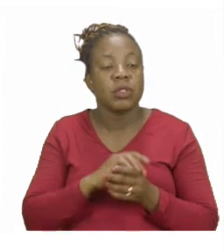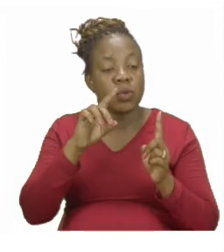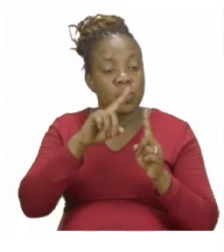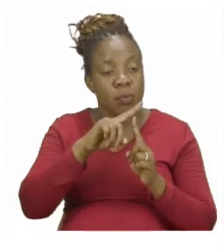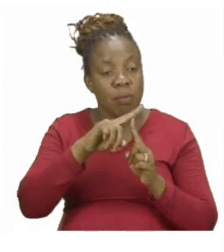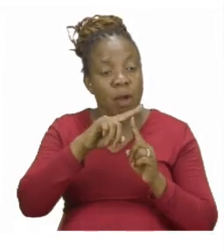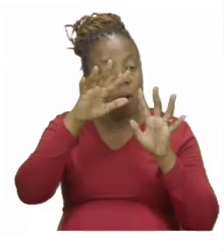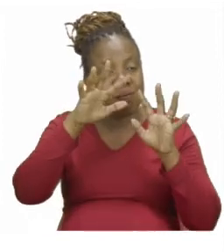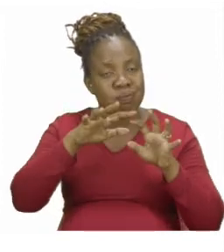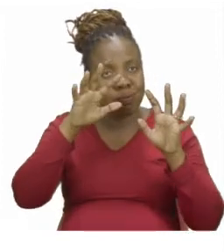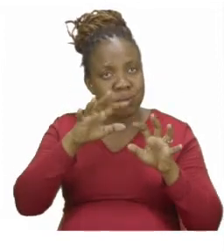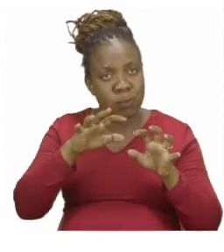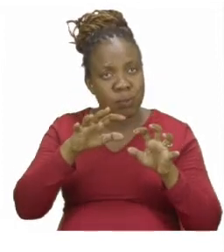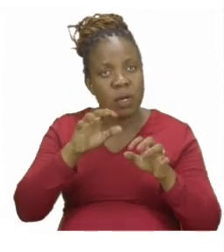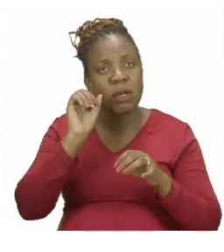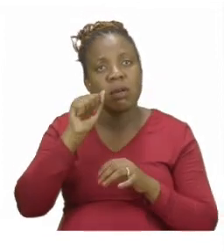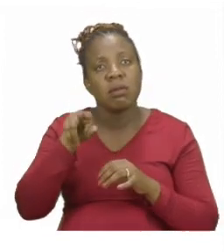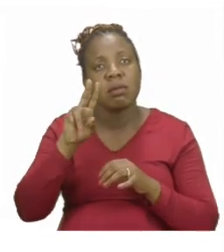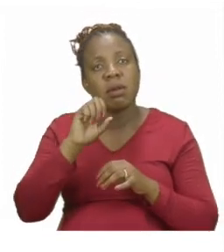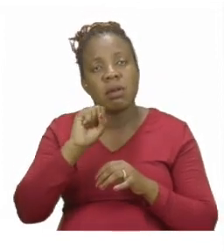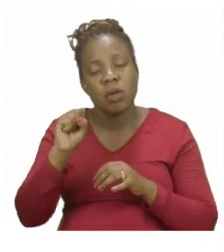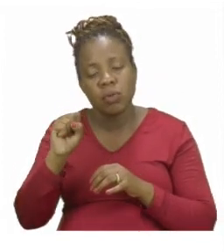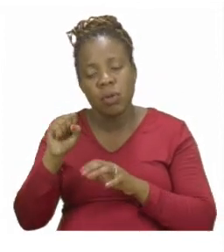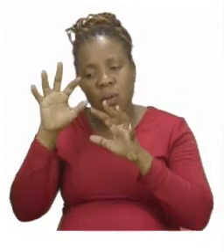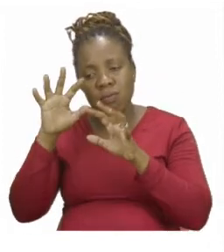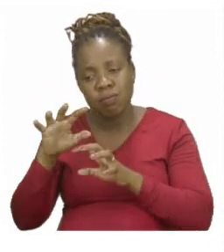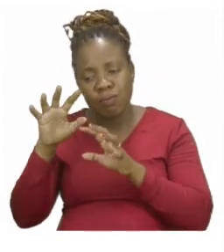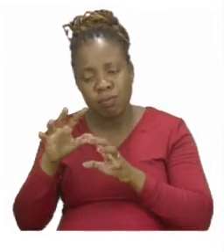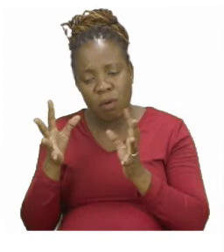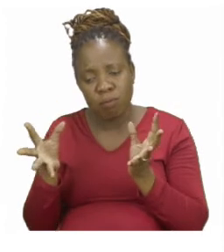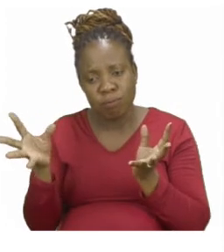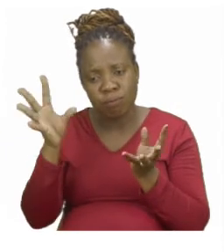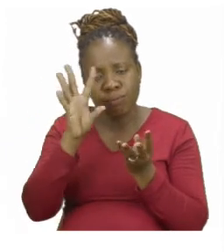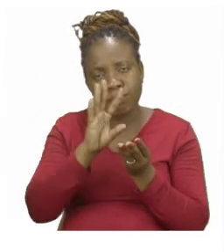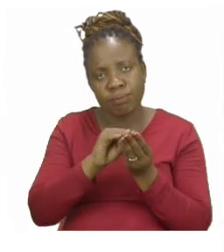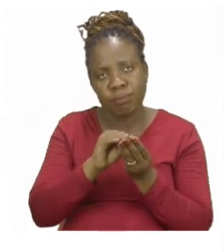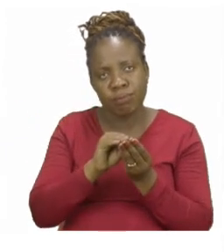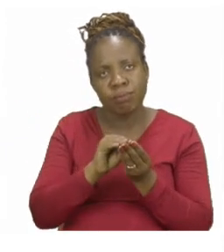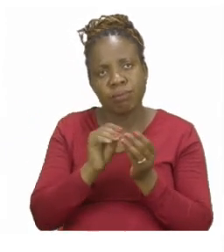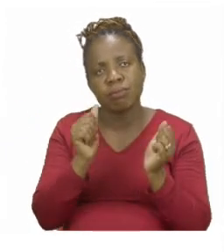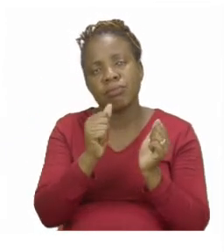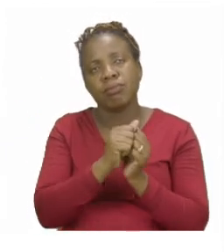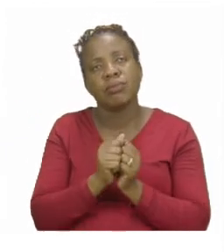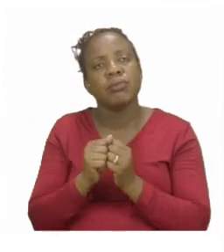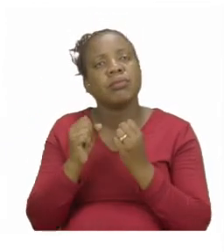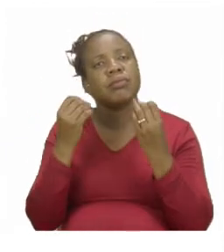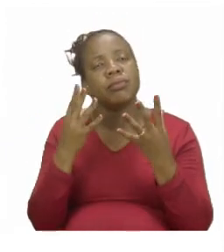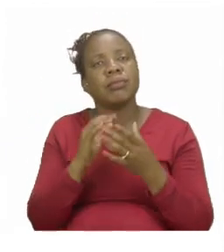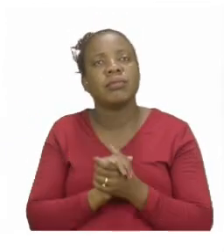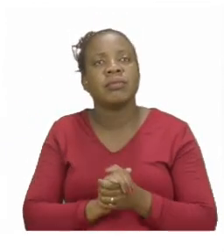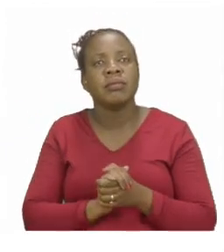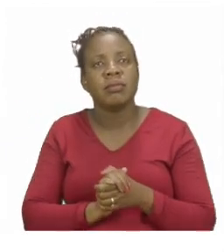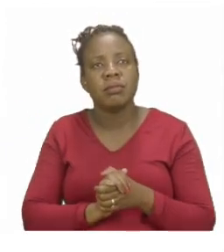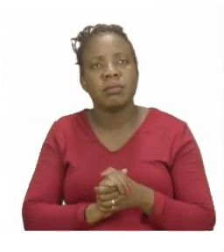The total rainfall for Chumeb and Aus. Now here on the board we